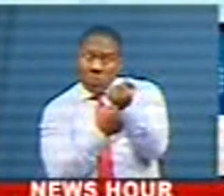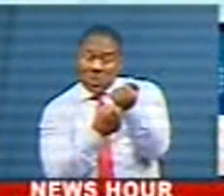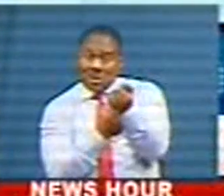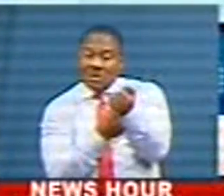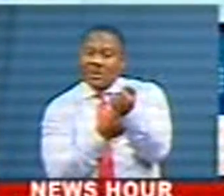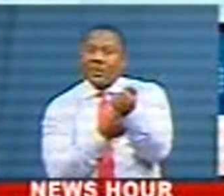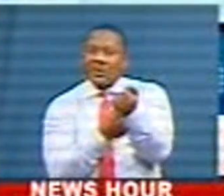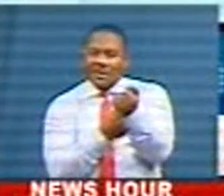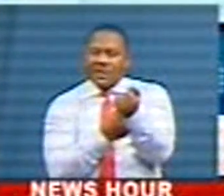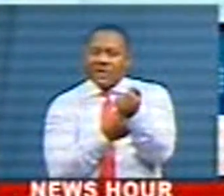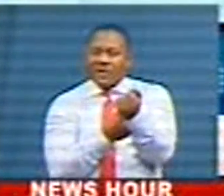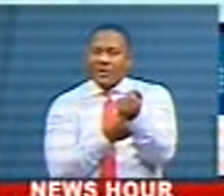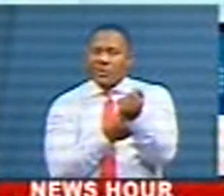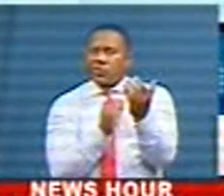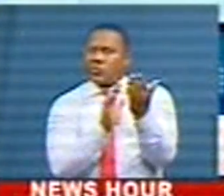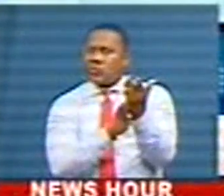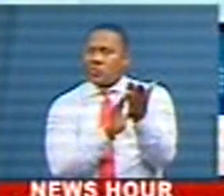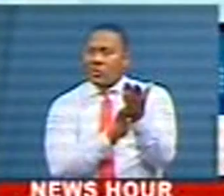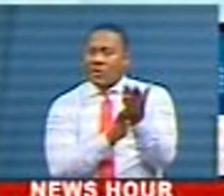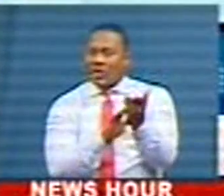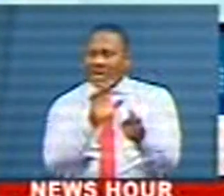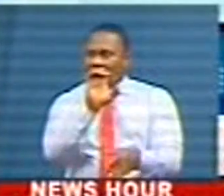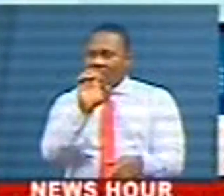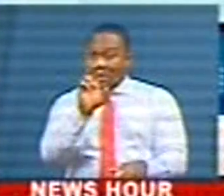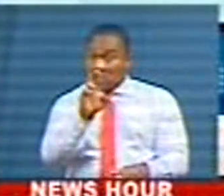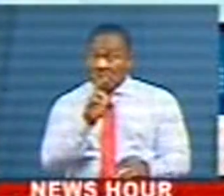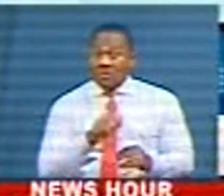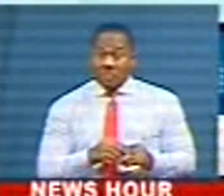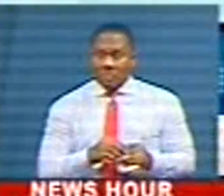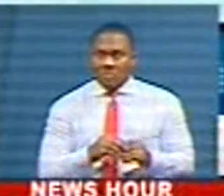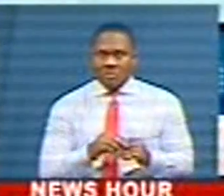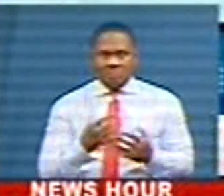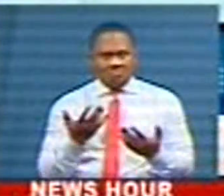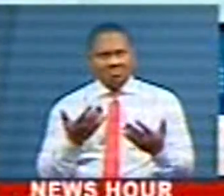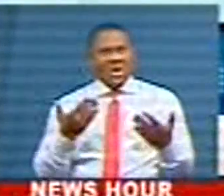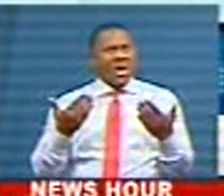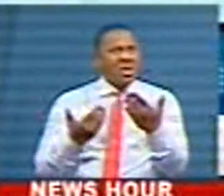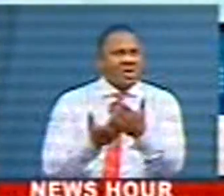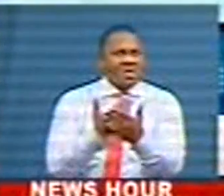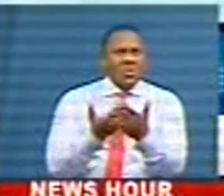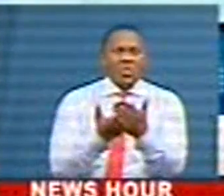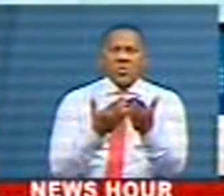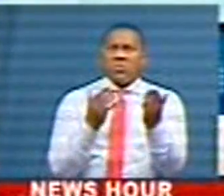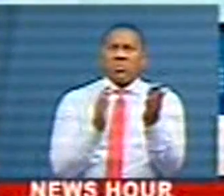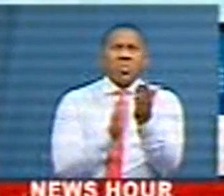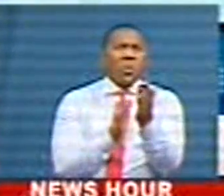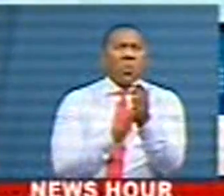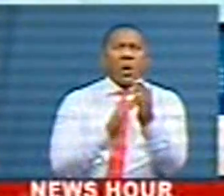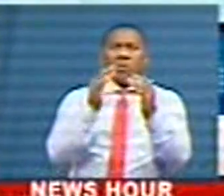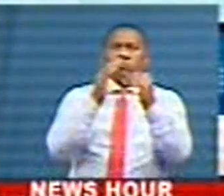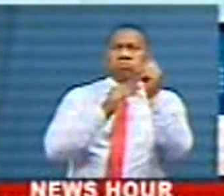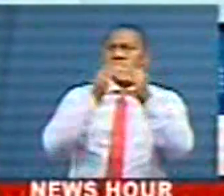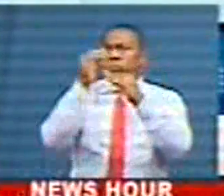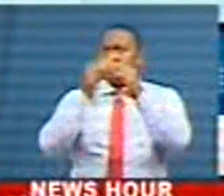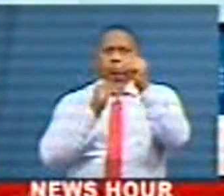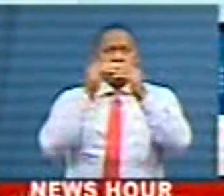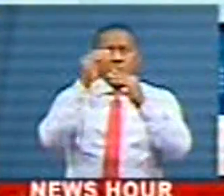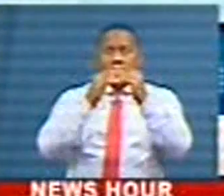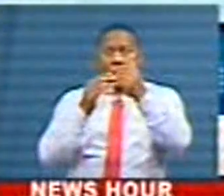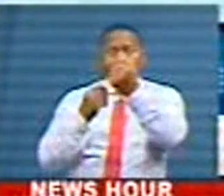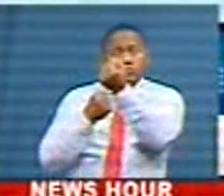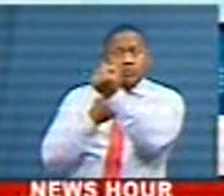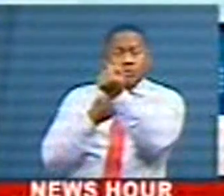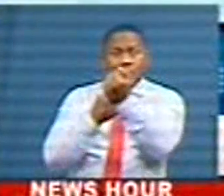Region. The package will facilitate the construction of new classroom blocks and the renovation of the existing structures.